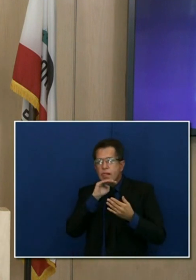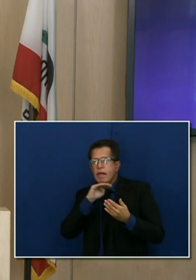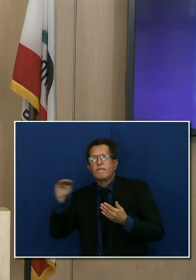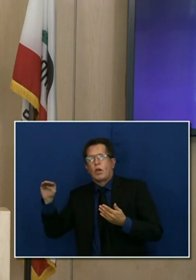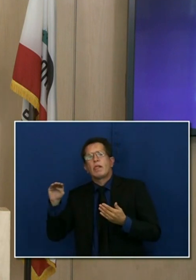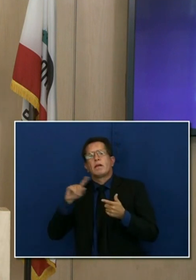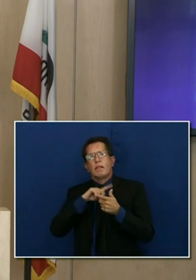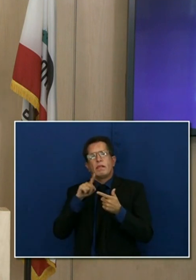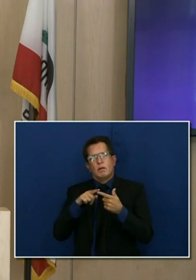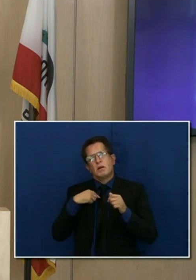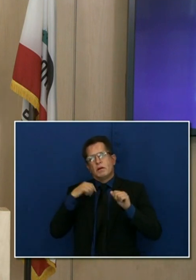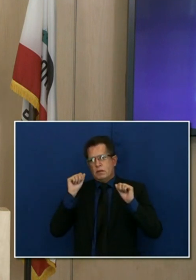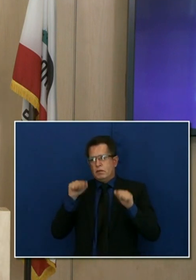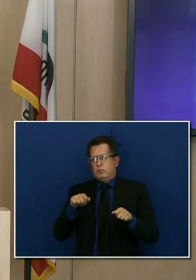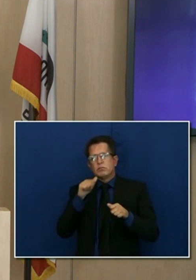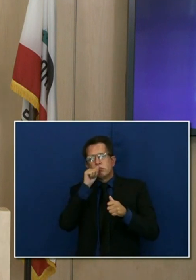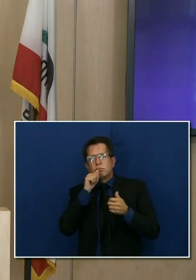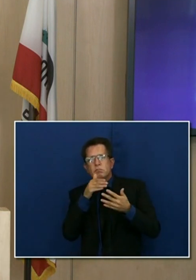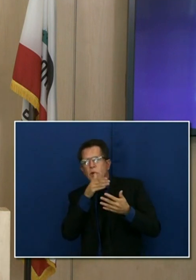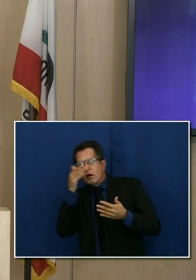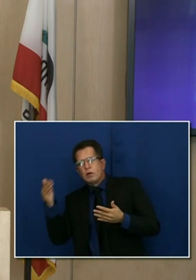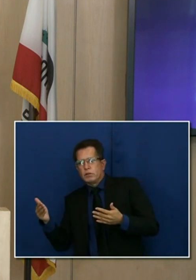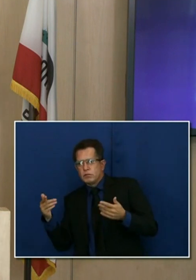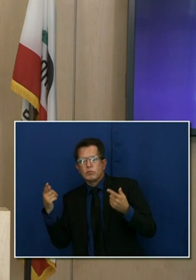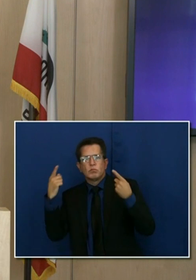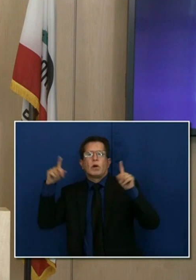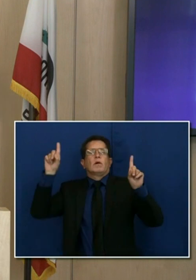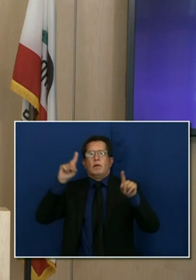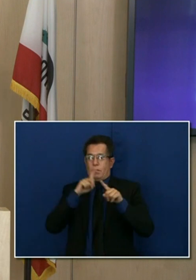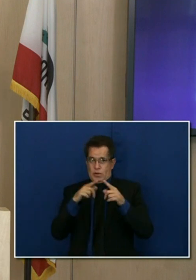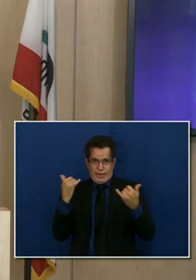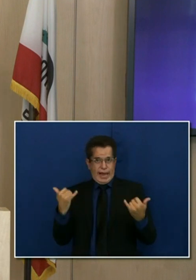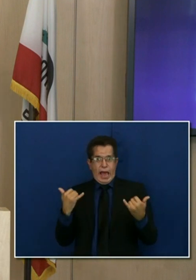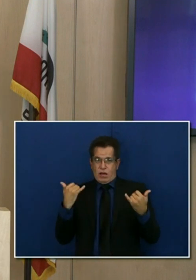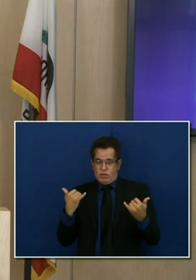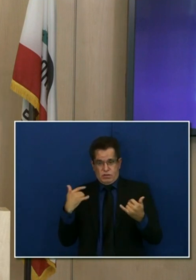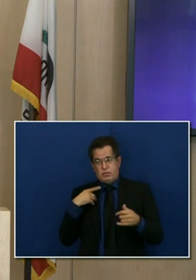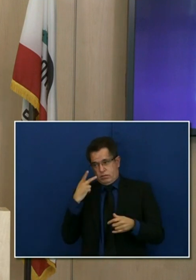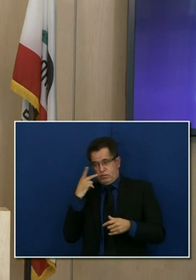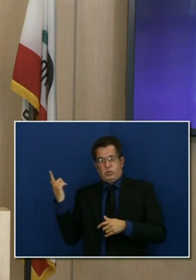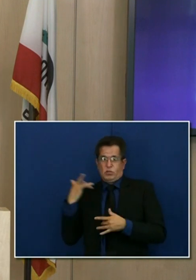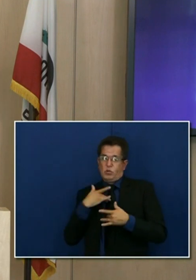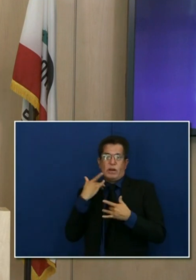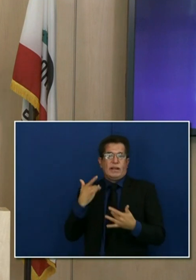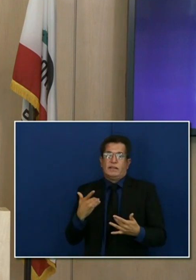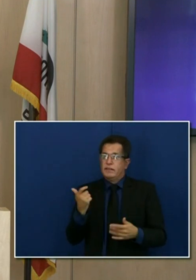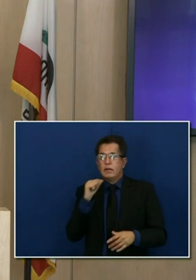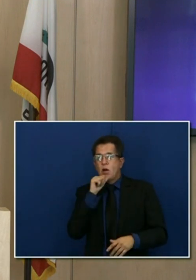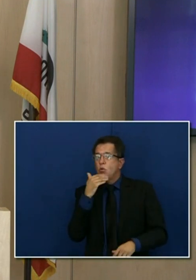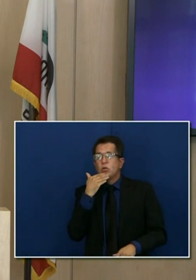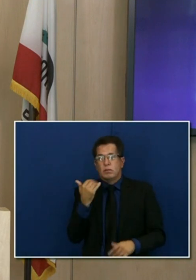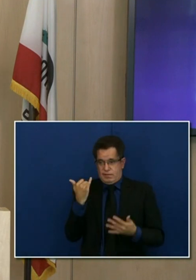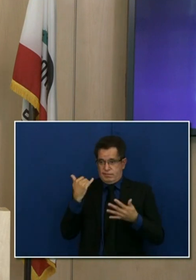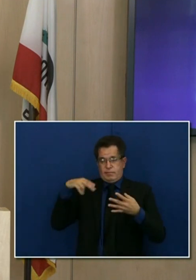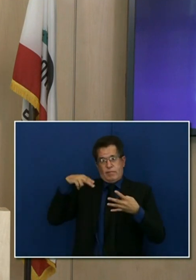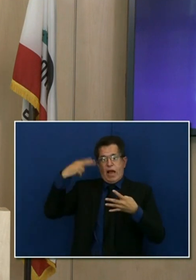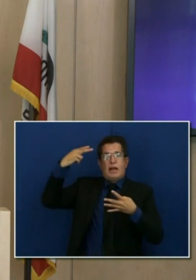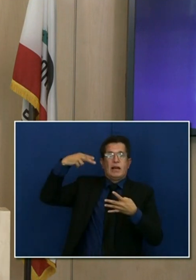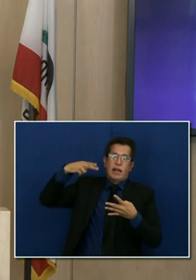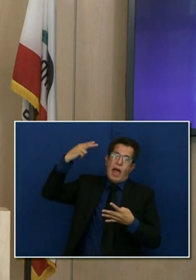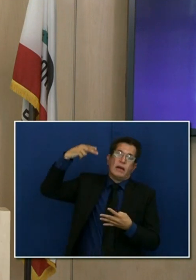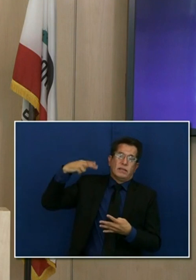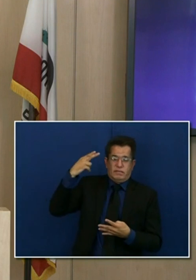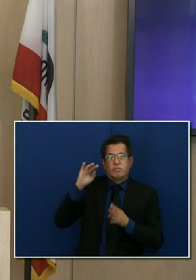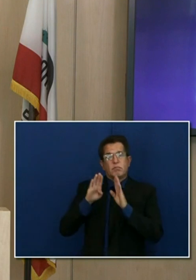could live with the plateau or a maintenance. But right now, the overall trends are not good for us, and that is what